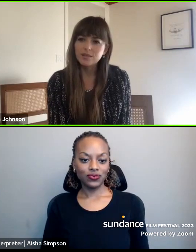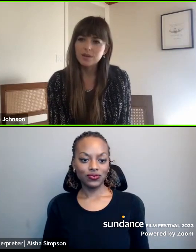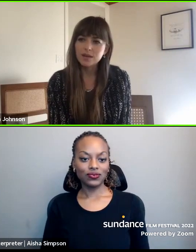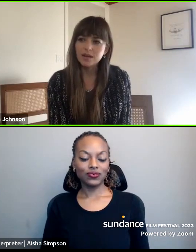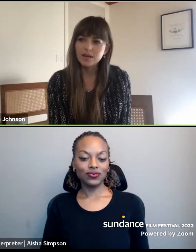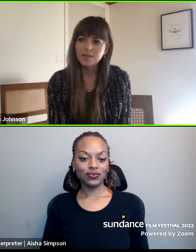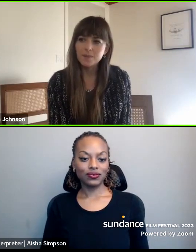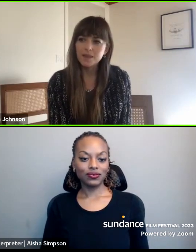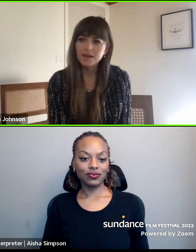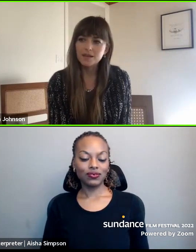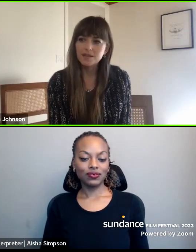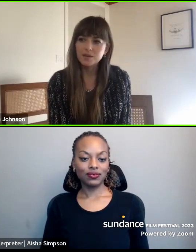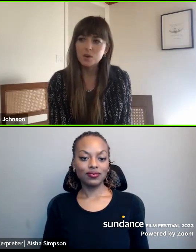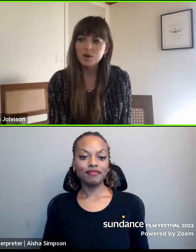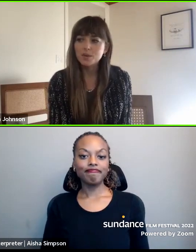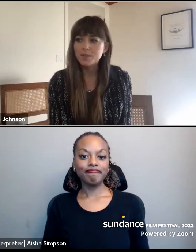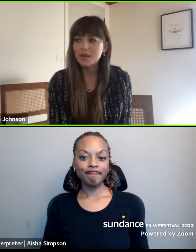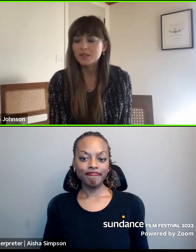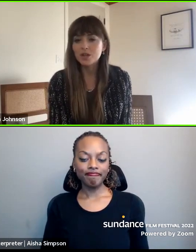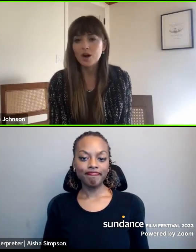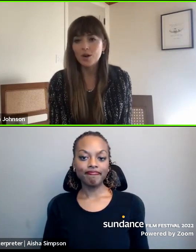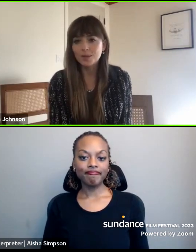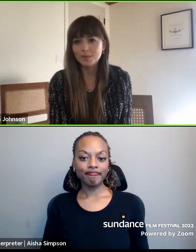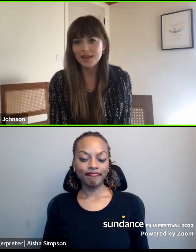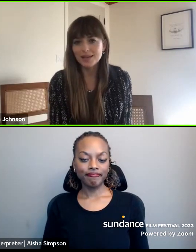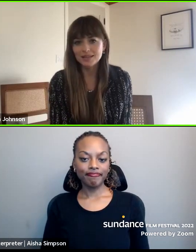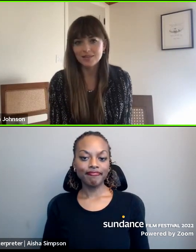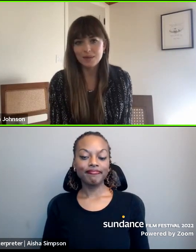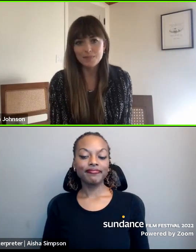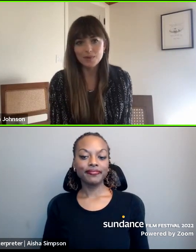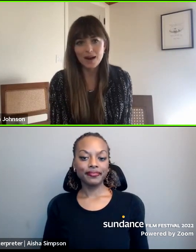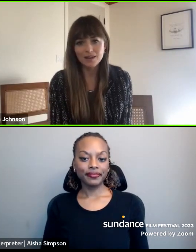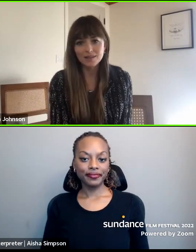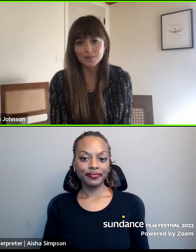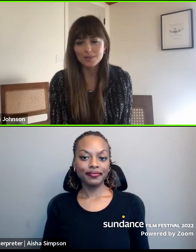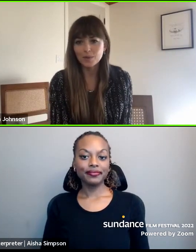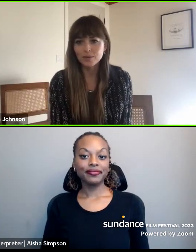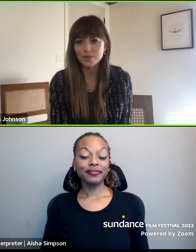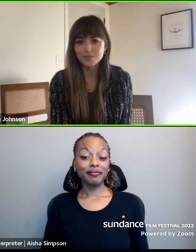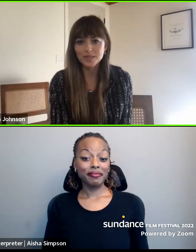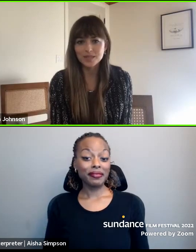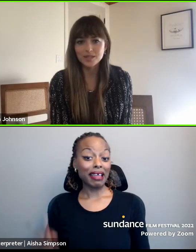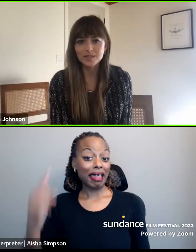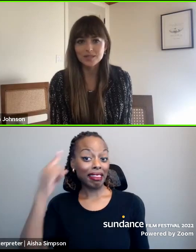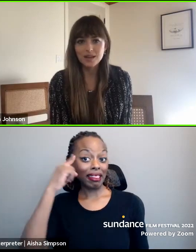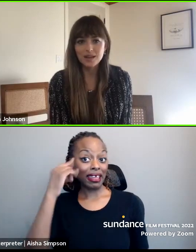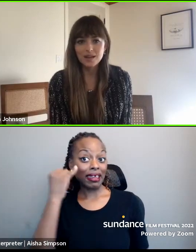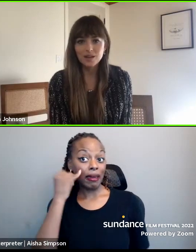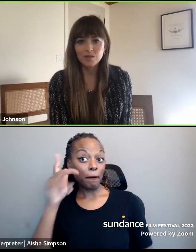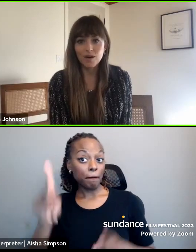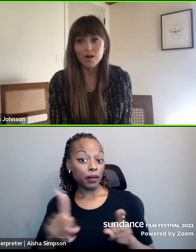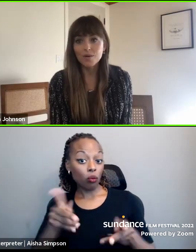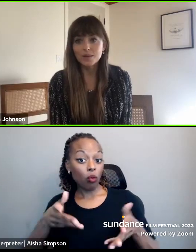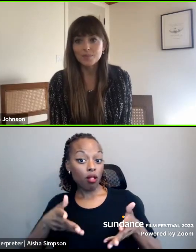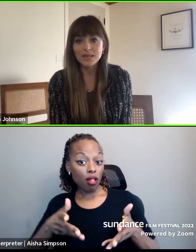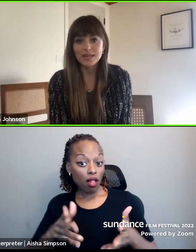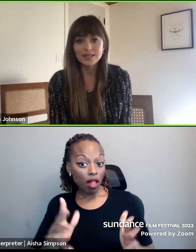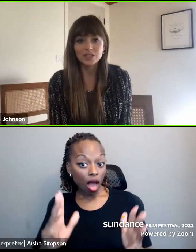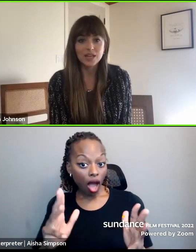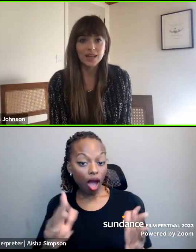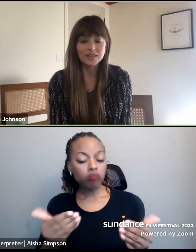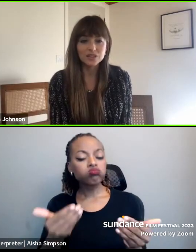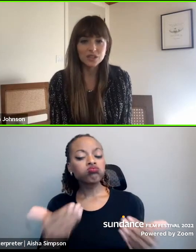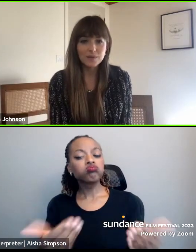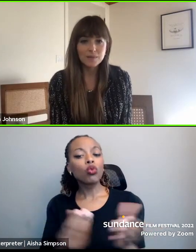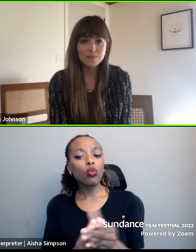think the world would be a much calmer place if people had a little bit more room to just grow and be